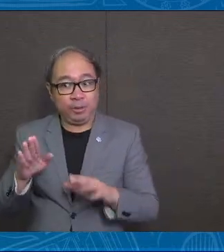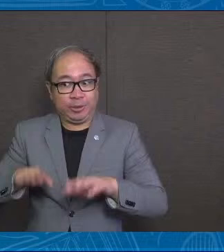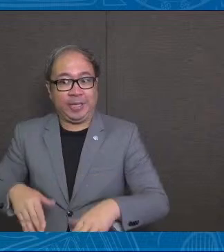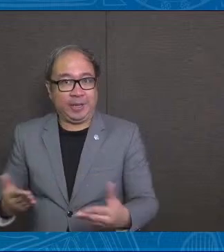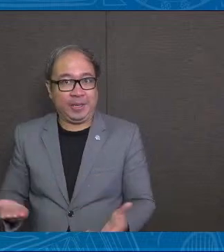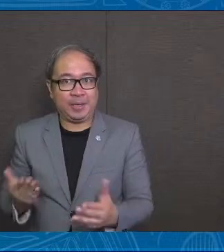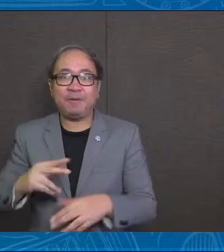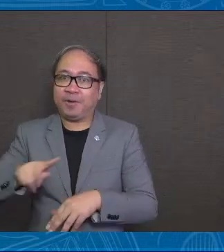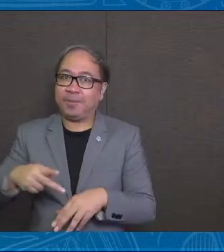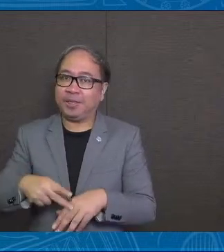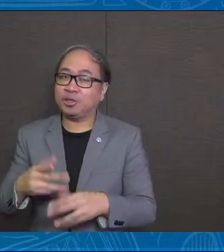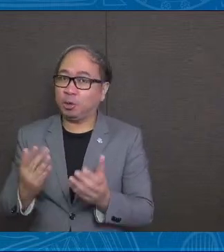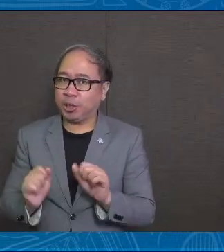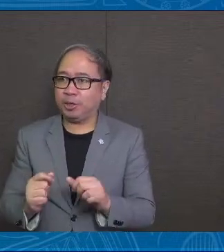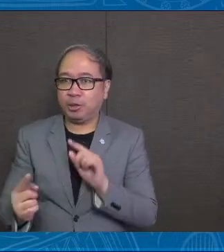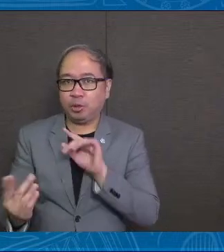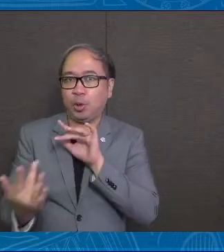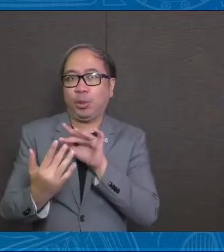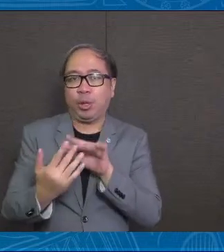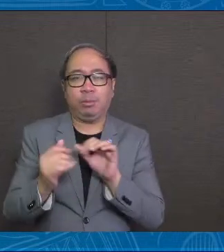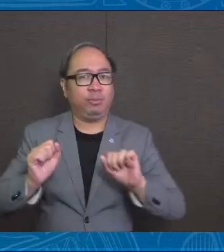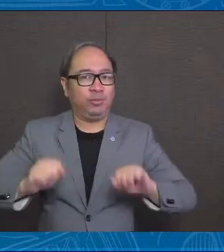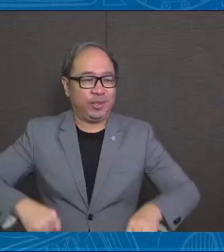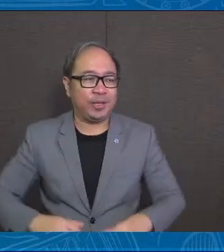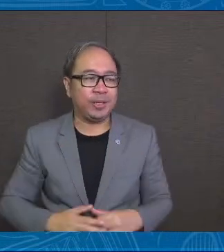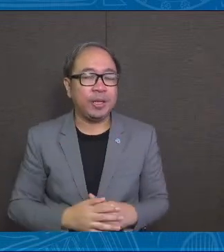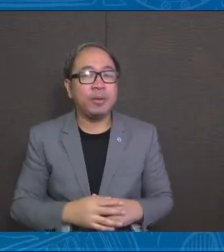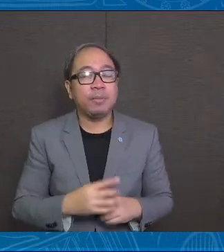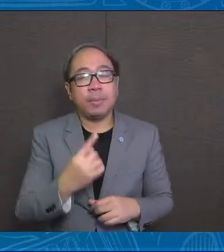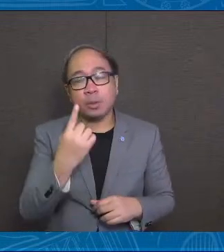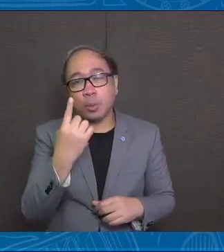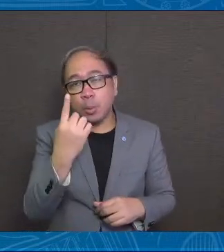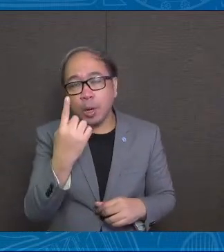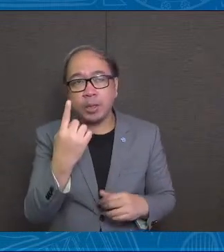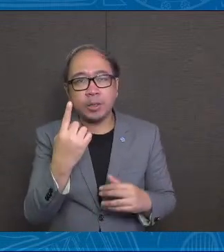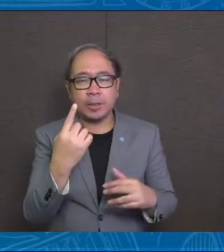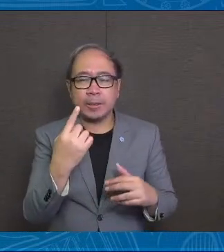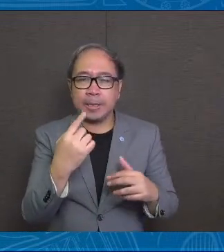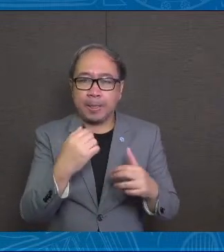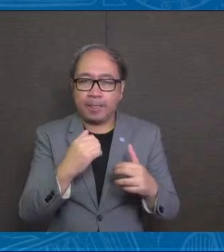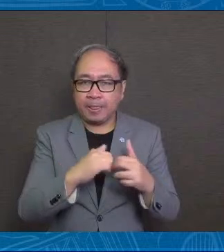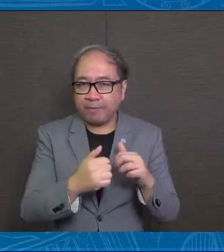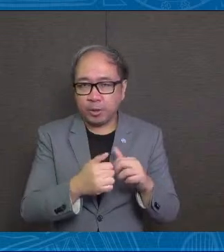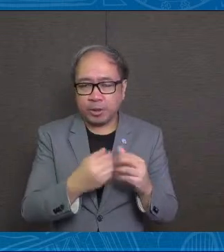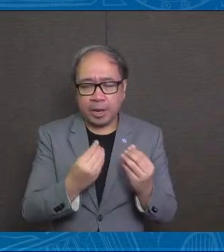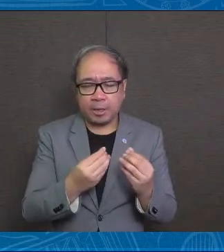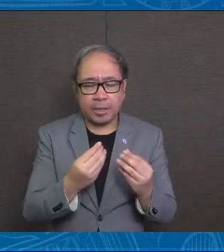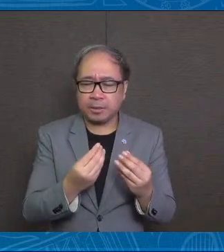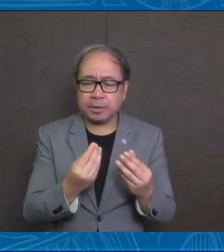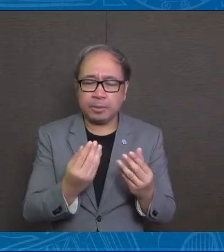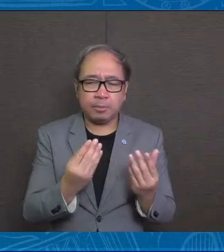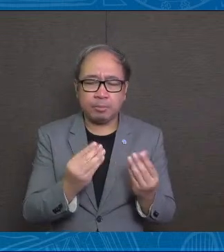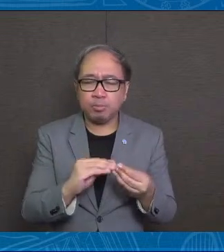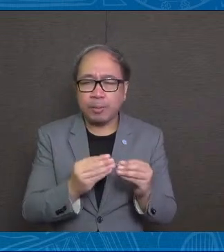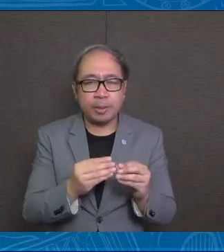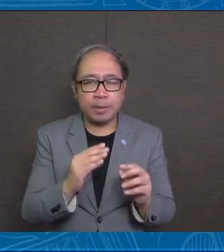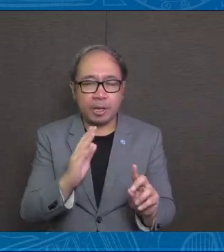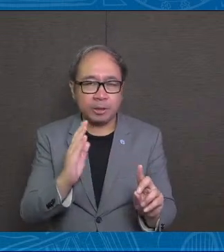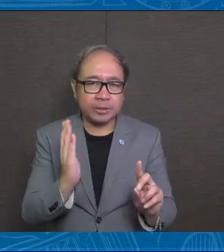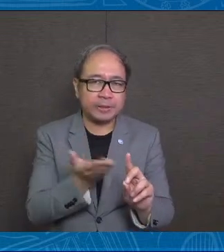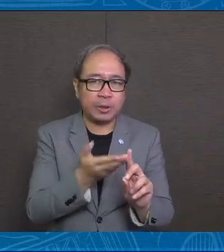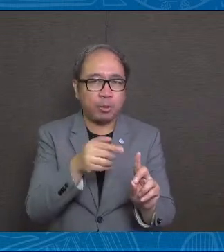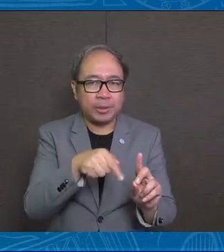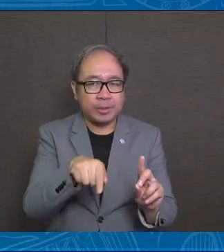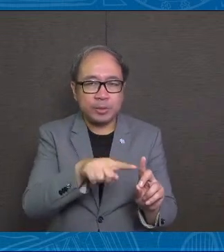there, so please talk to us. One thing is it's really difficult to convince people to spend money for areas that do